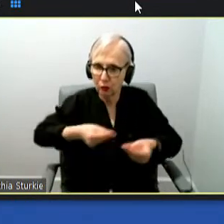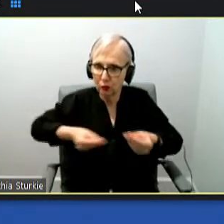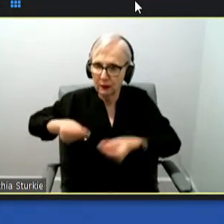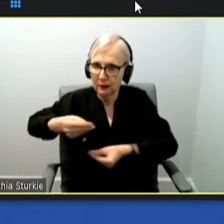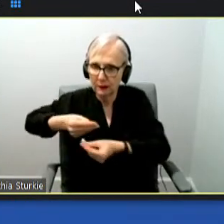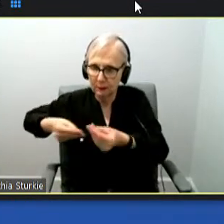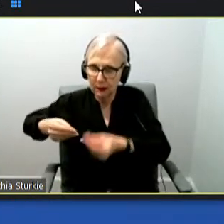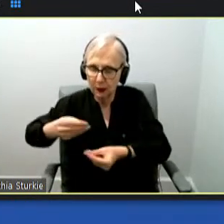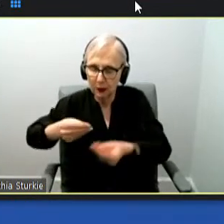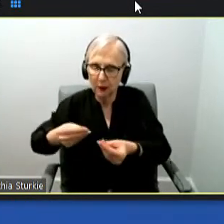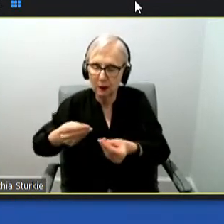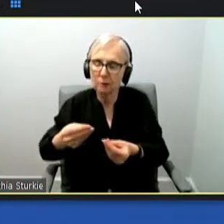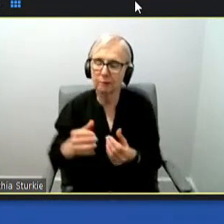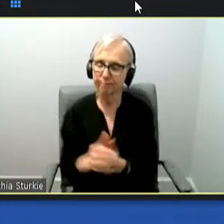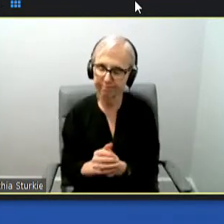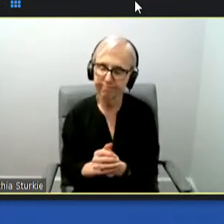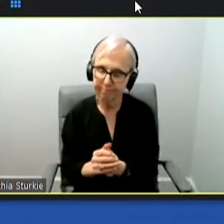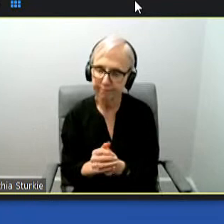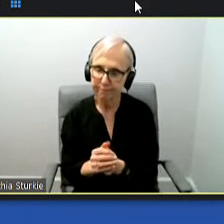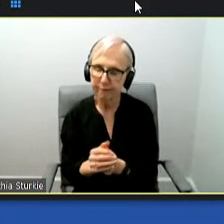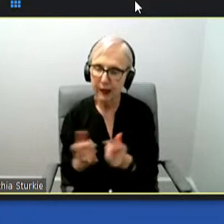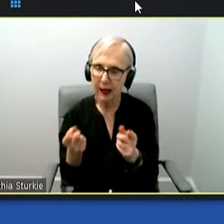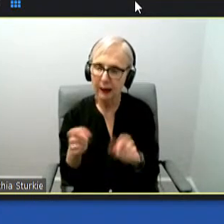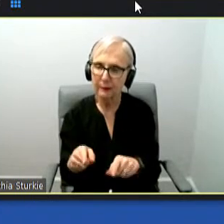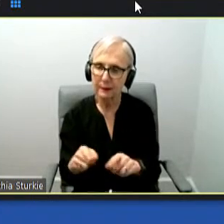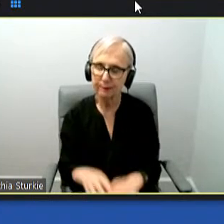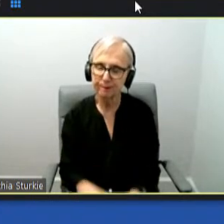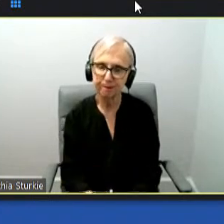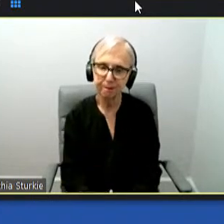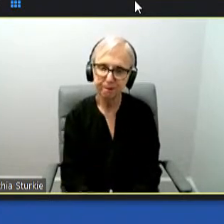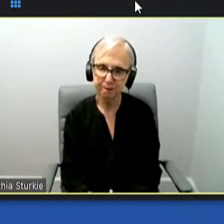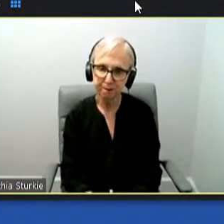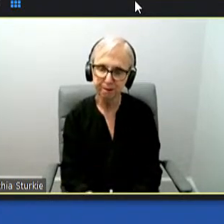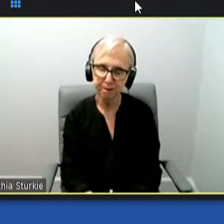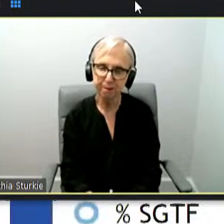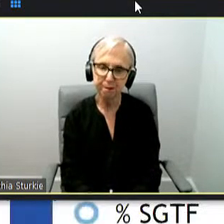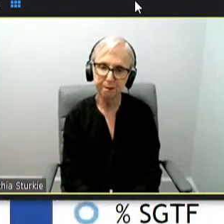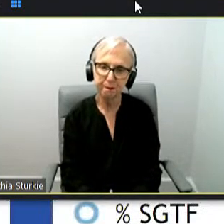many of our communities, if not most of our communities now. Next slide, please.